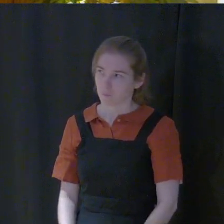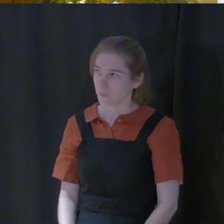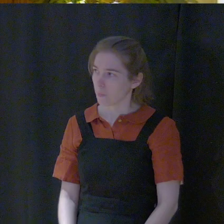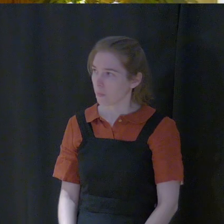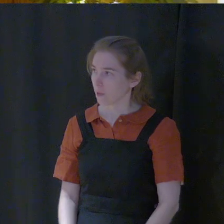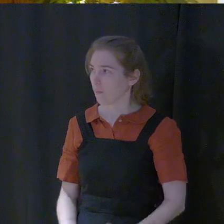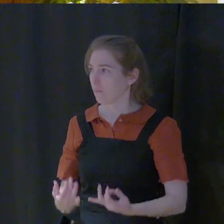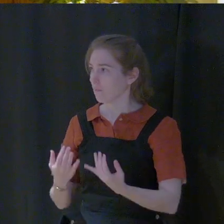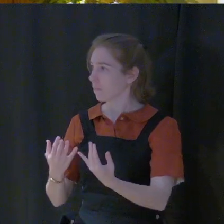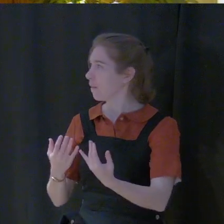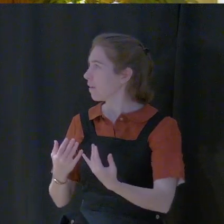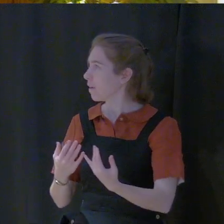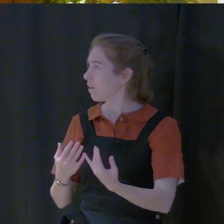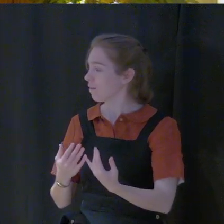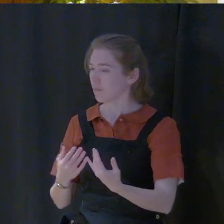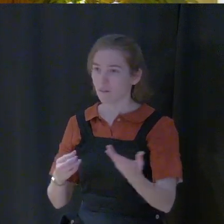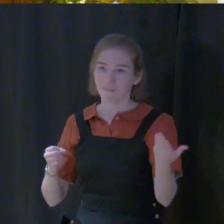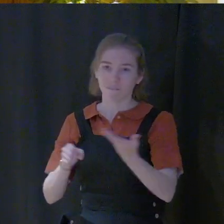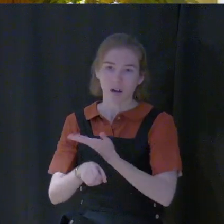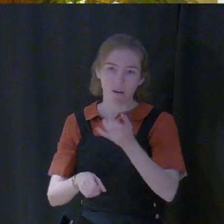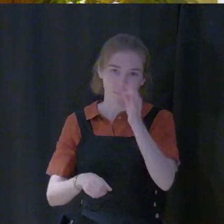Fire the pastor if you don't like the messages.